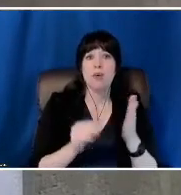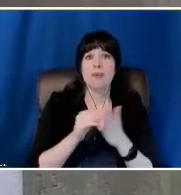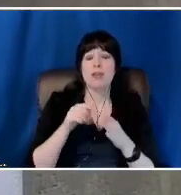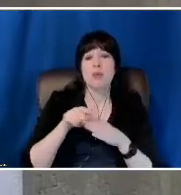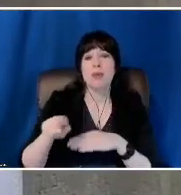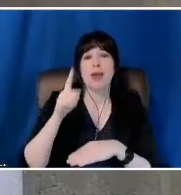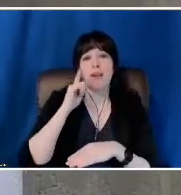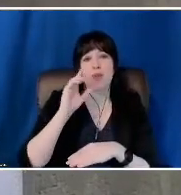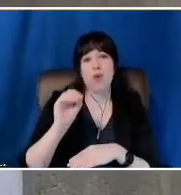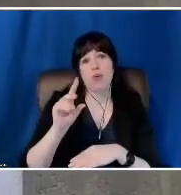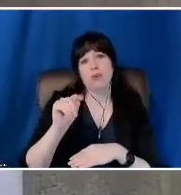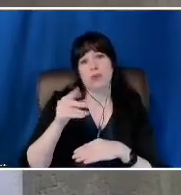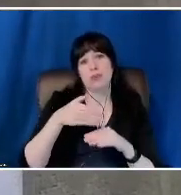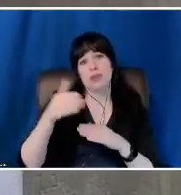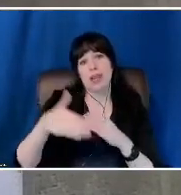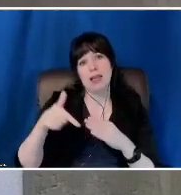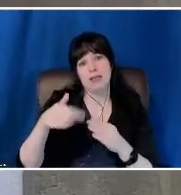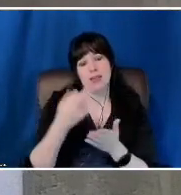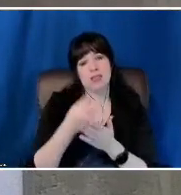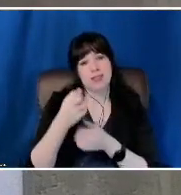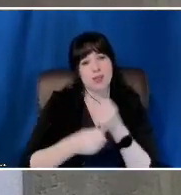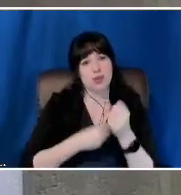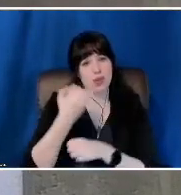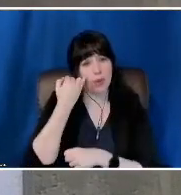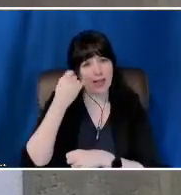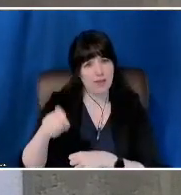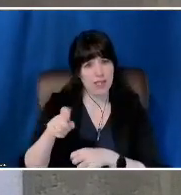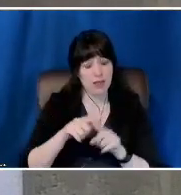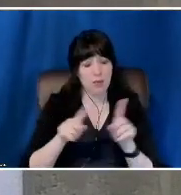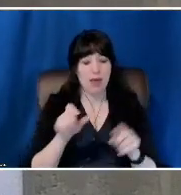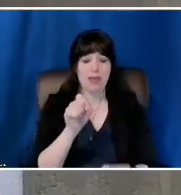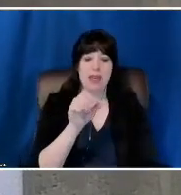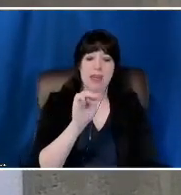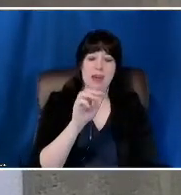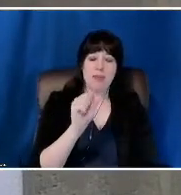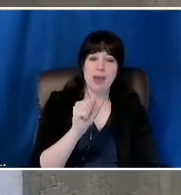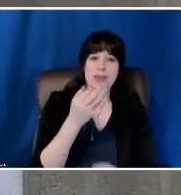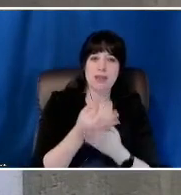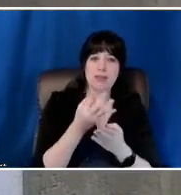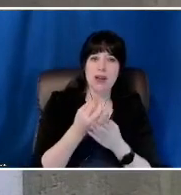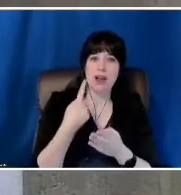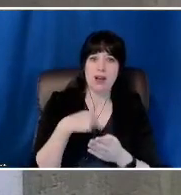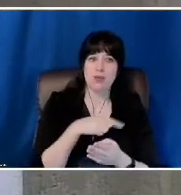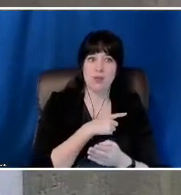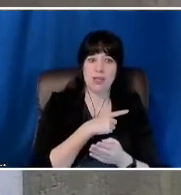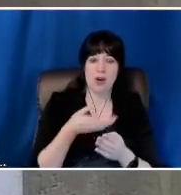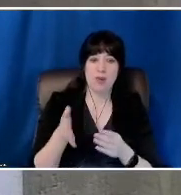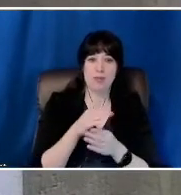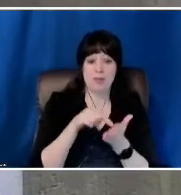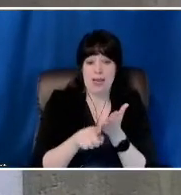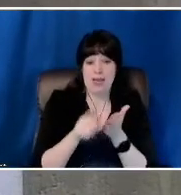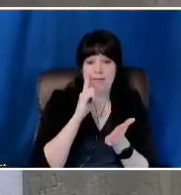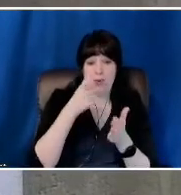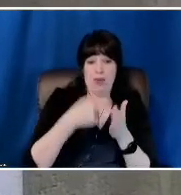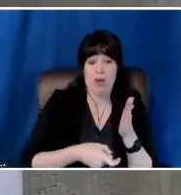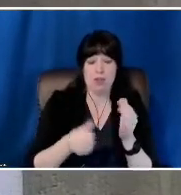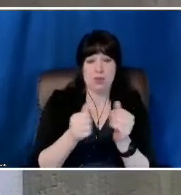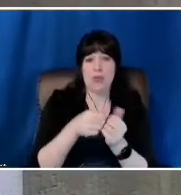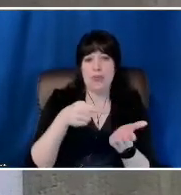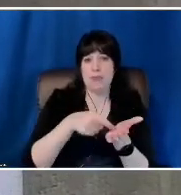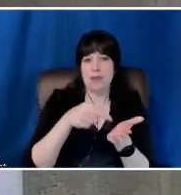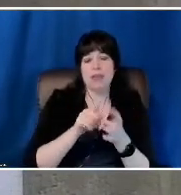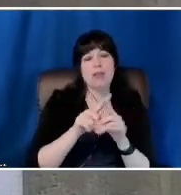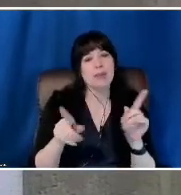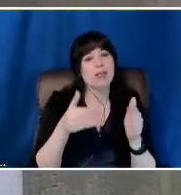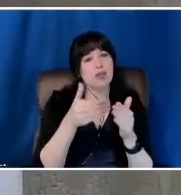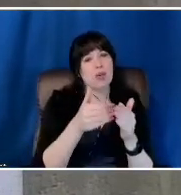it's needed. But as far as the EMS fund, we believe we're covering costs with the billing, but it's pretty close. So, yeah.